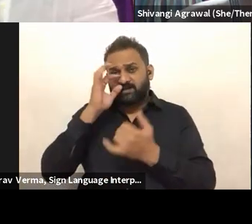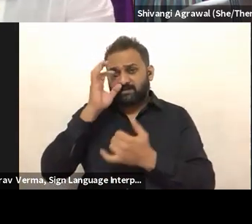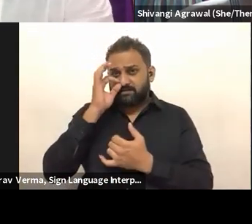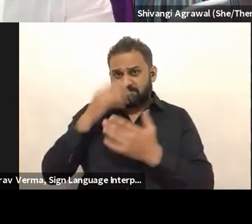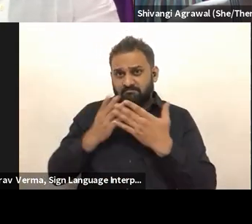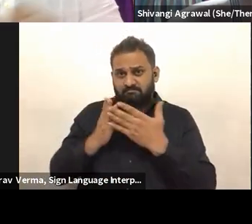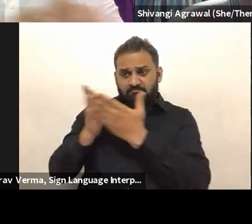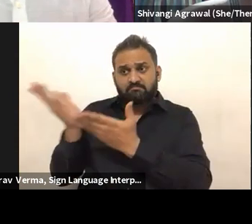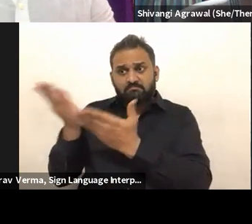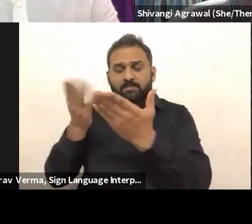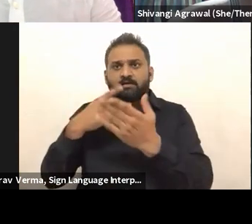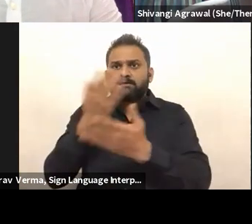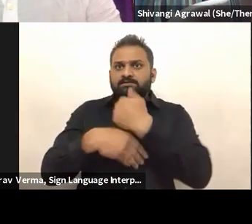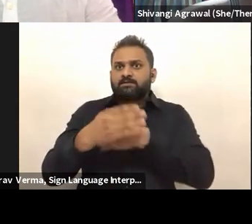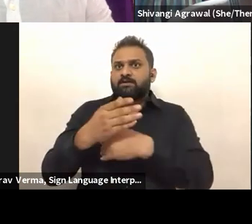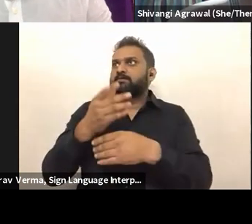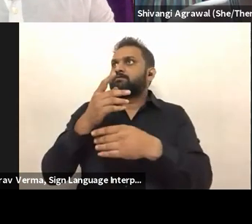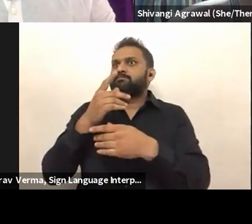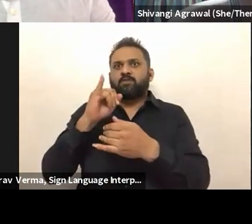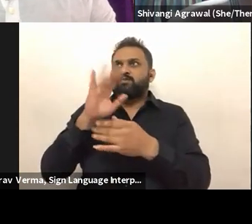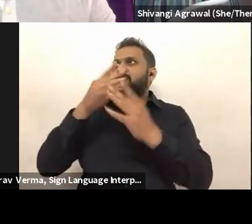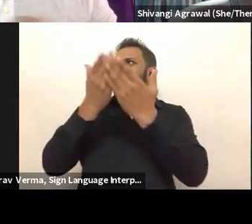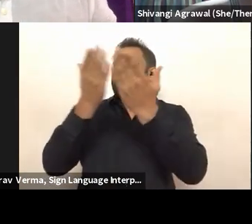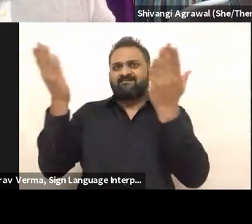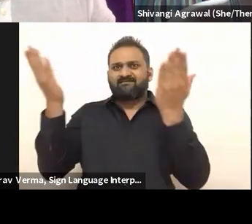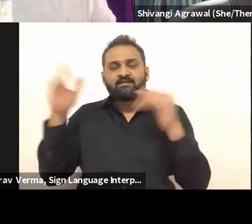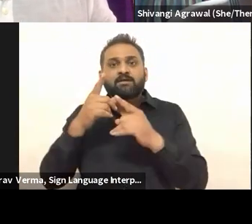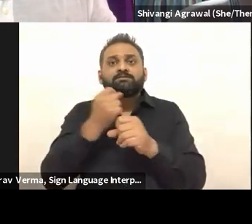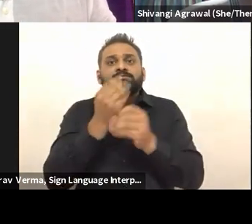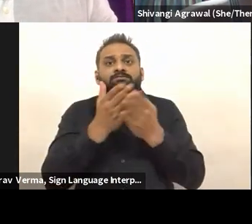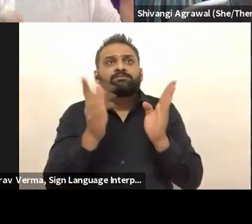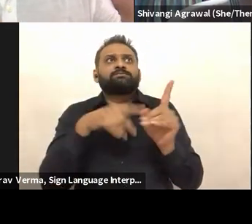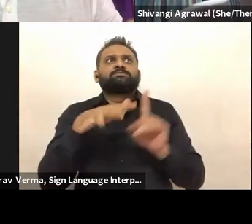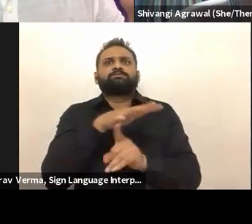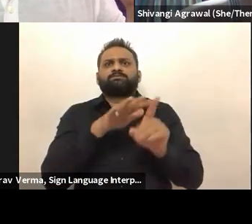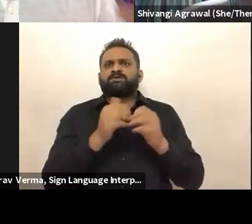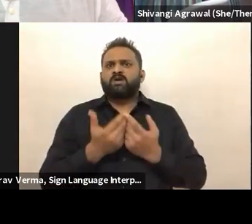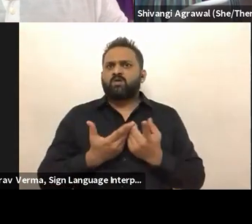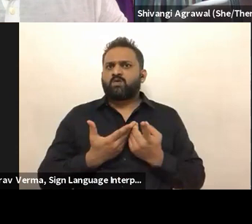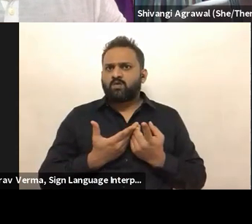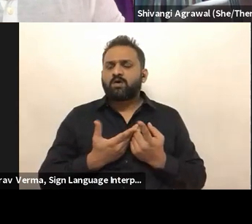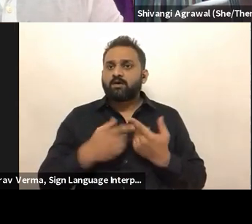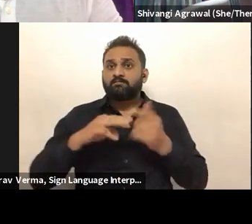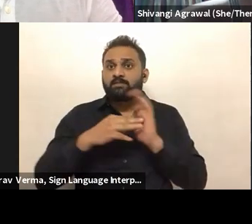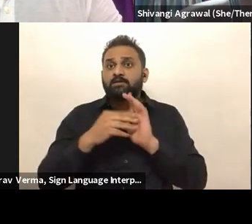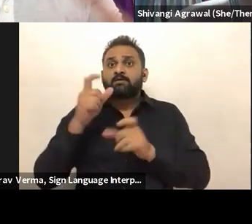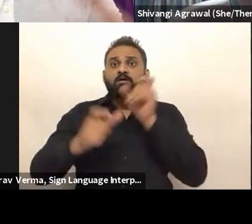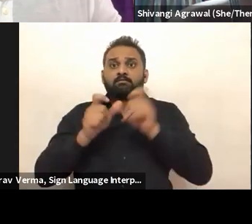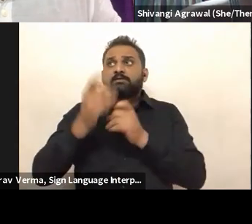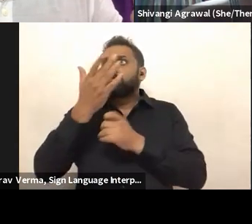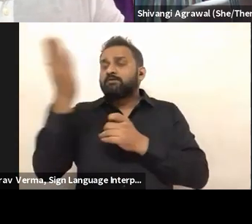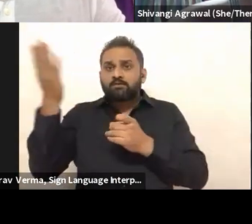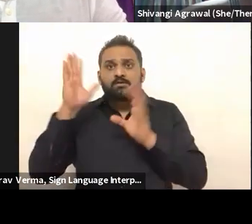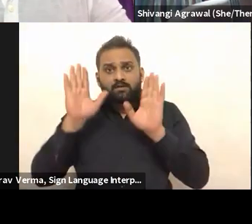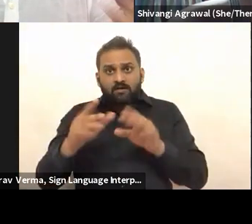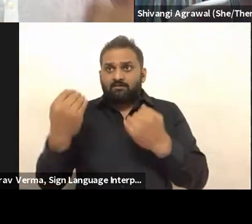disabled bathrooms that are there. But then for gender neutral bathrooms, they are not there. So even though corporates want to be all